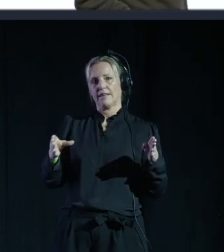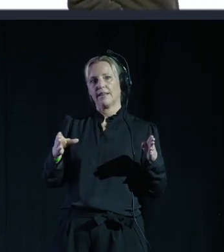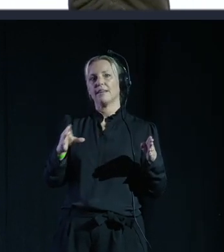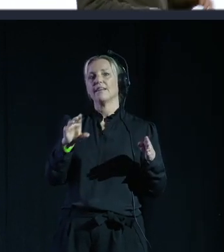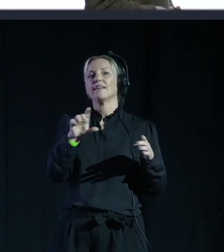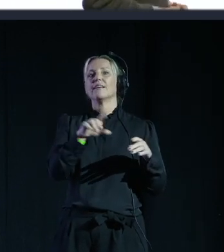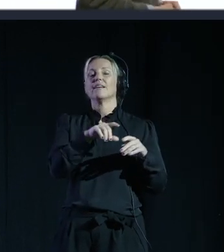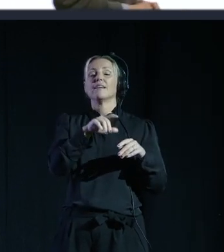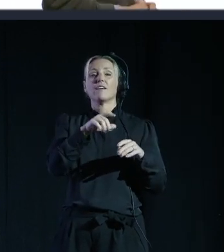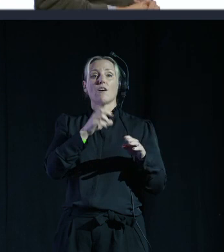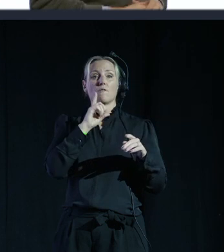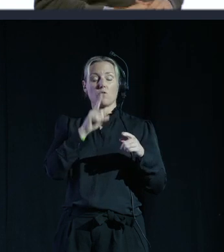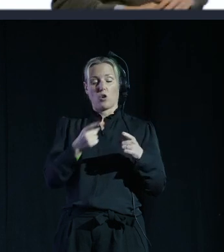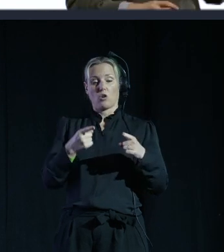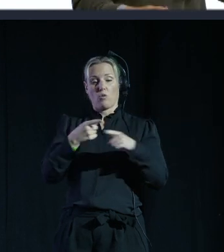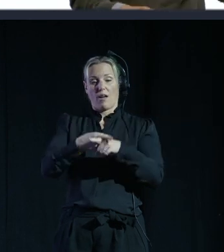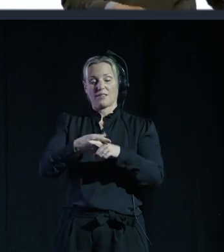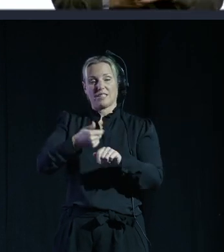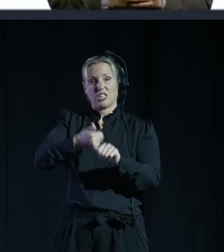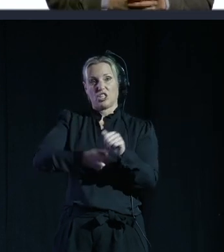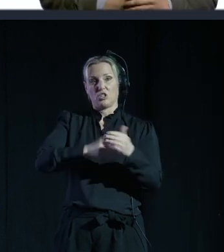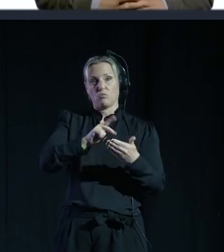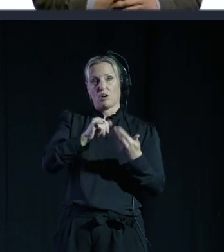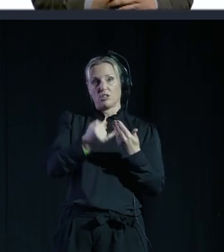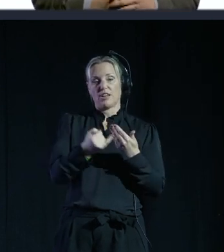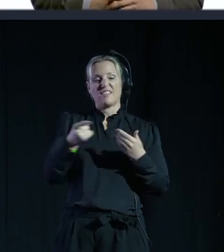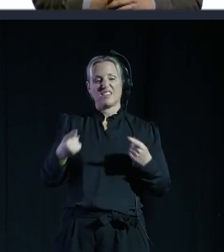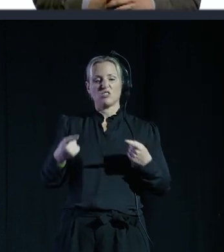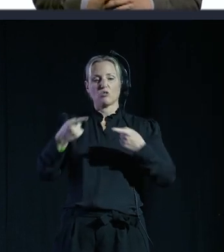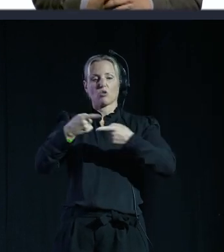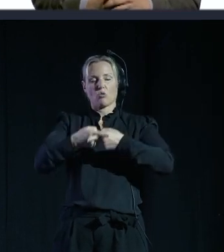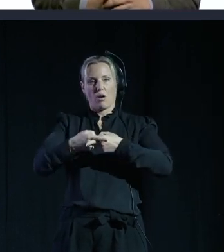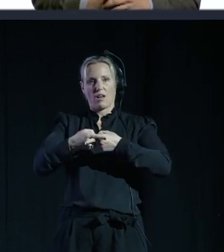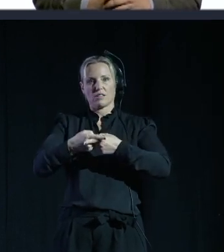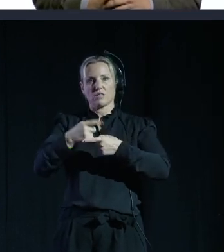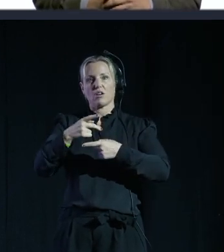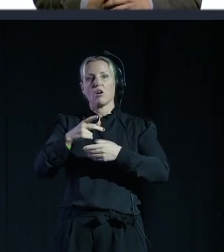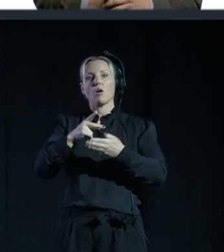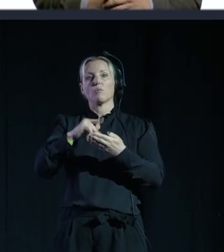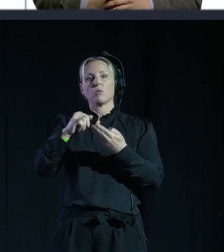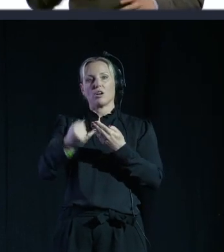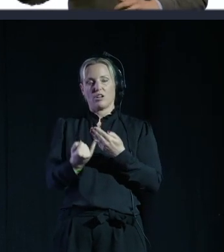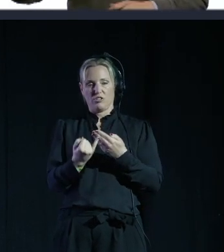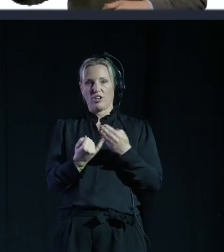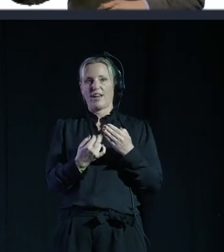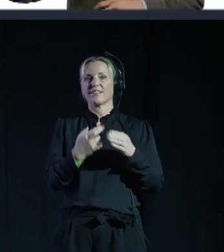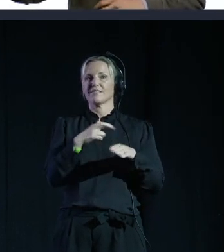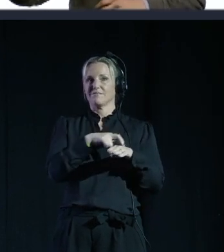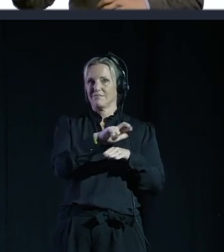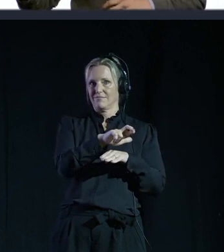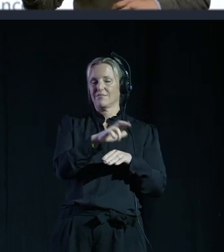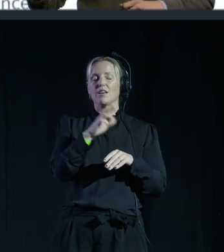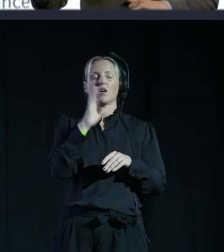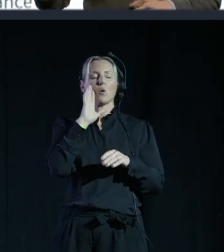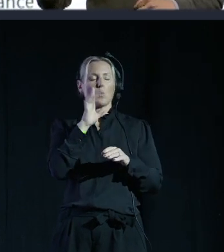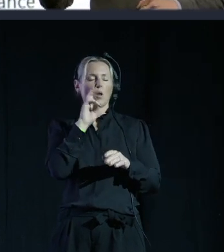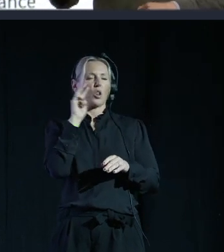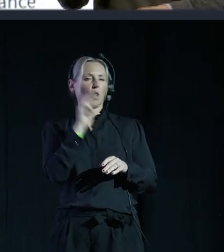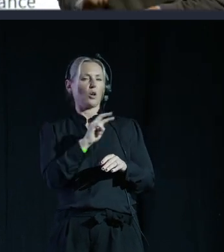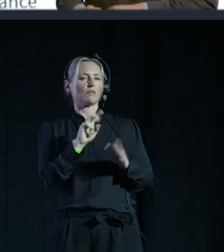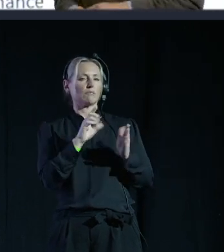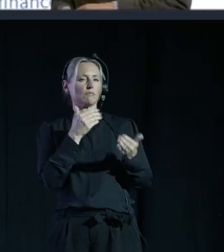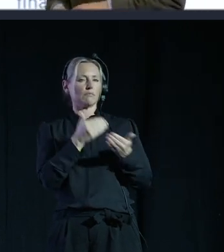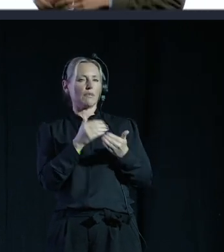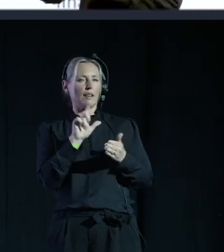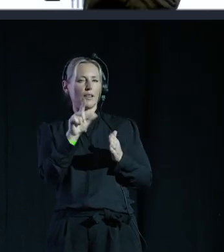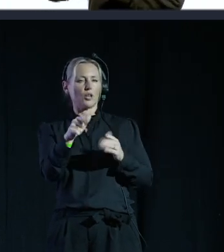these arrows going across each project, these are the cross-project references that we were mentioning. Pretty exciting. We'll take a look at that in just a second. But as